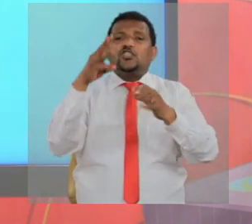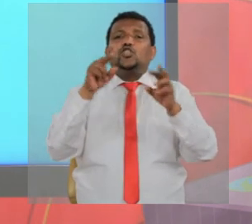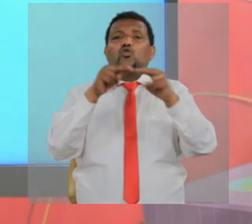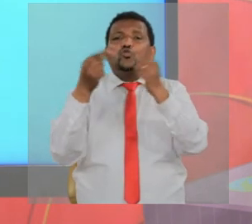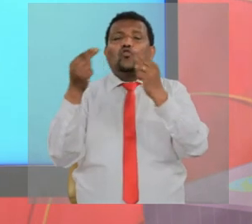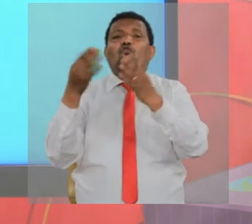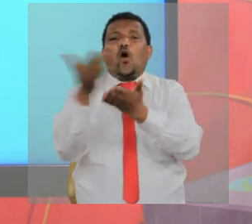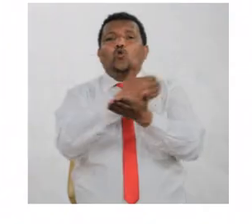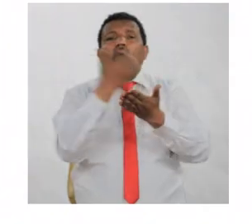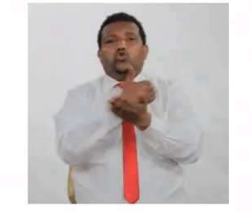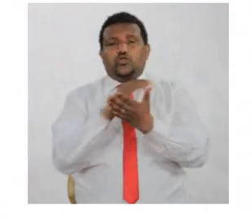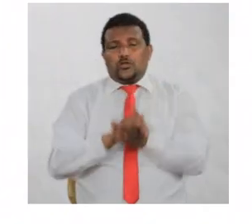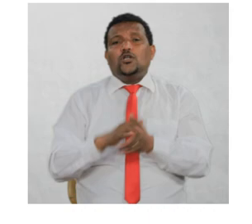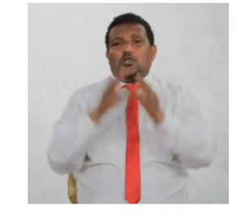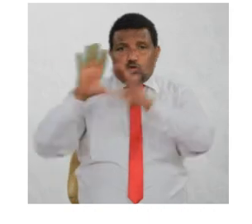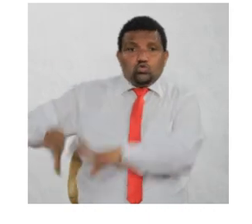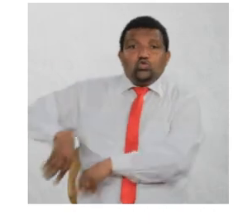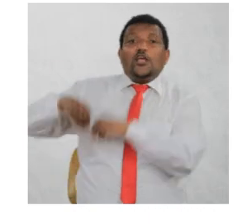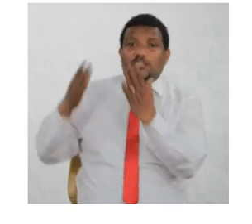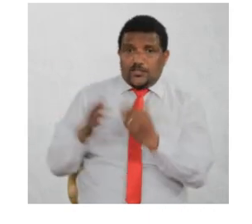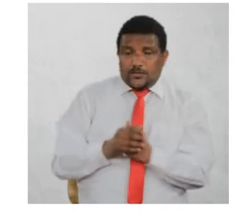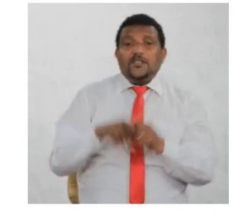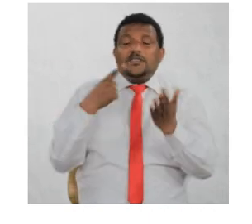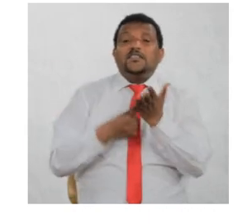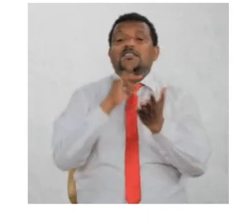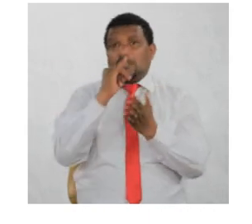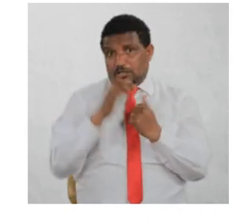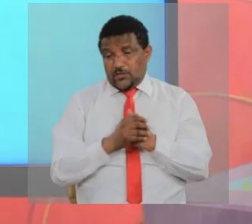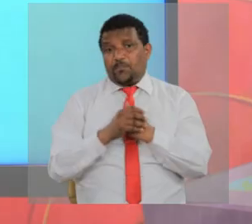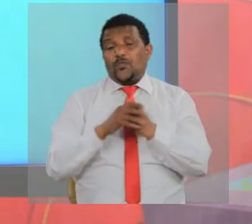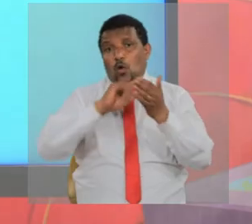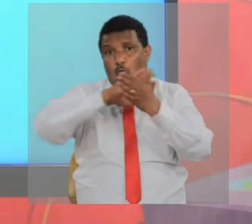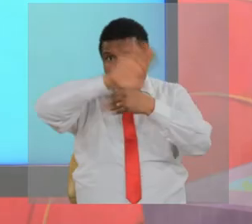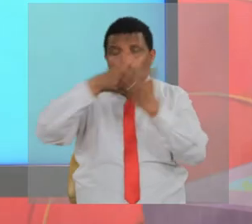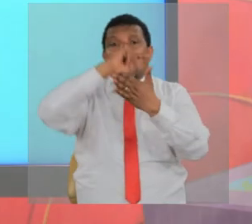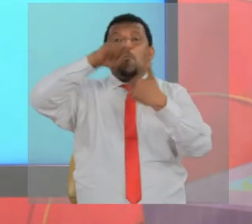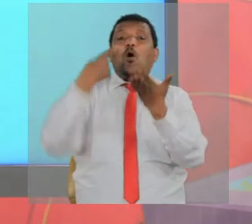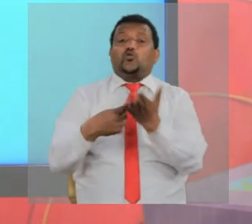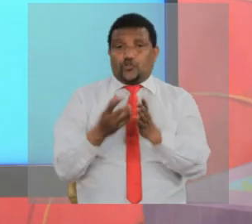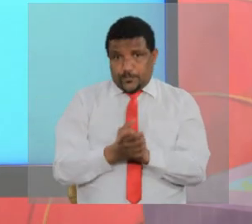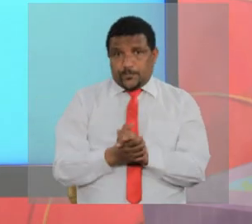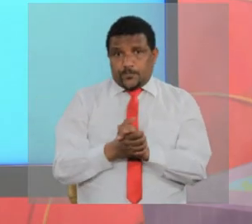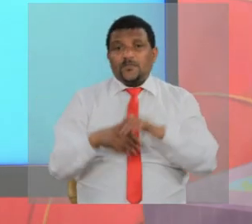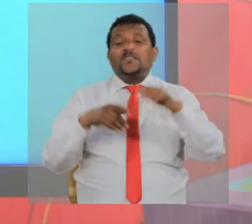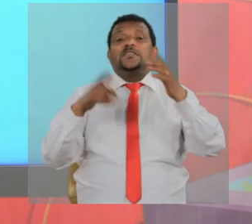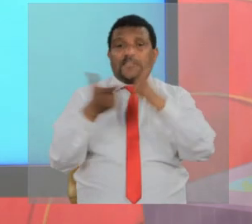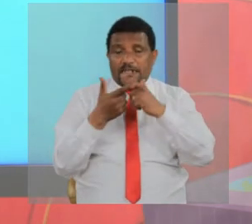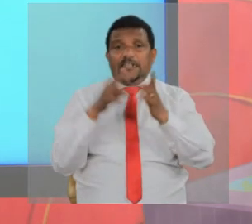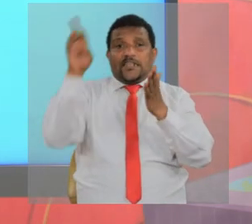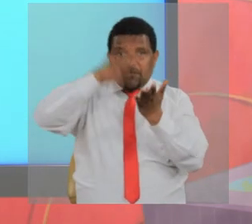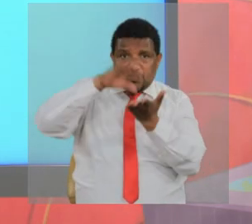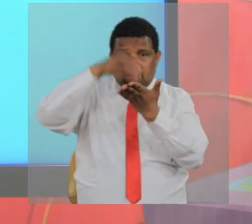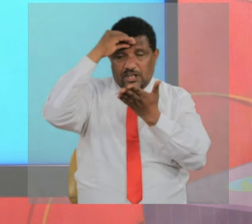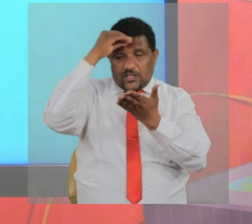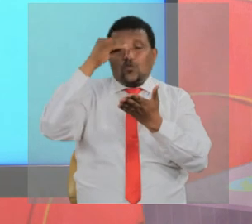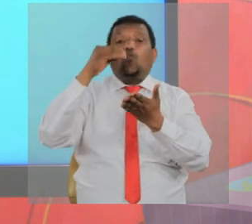of output? Students, this is all about the second